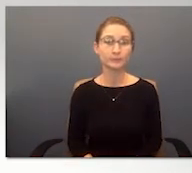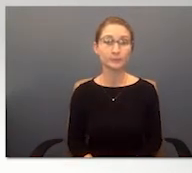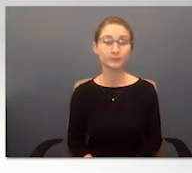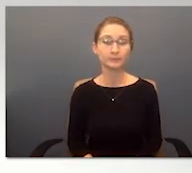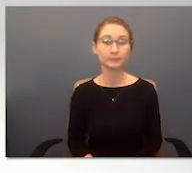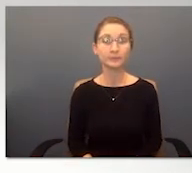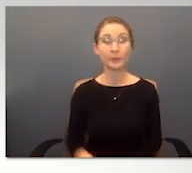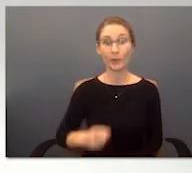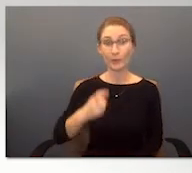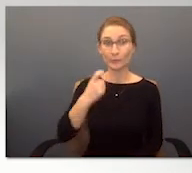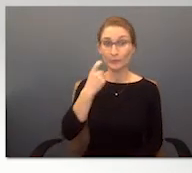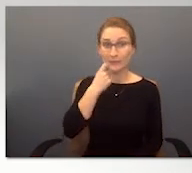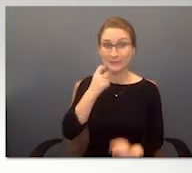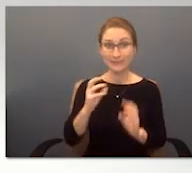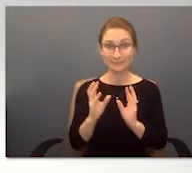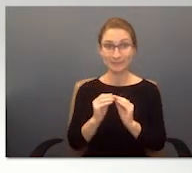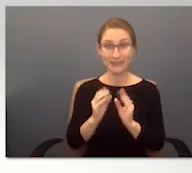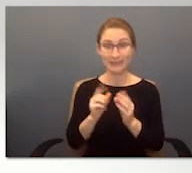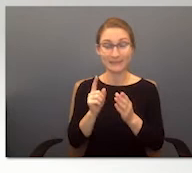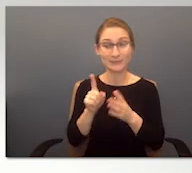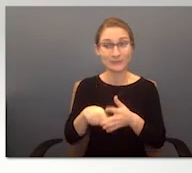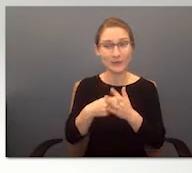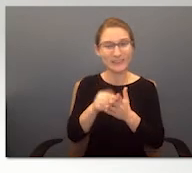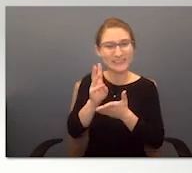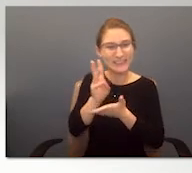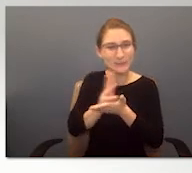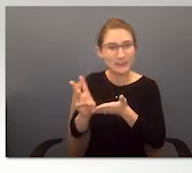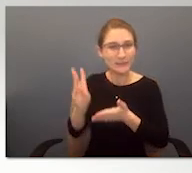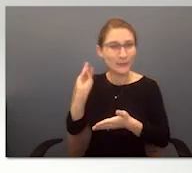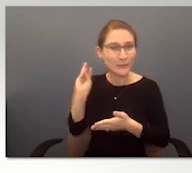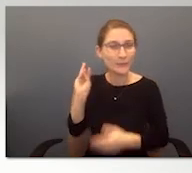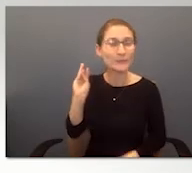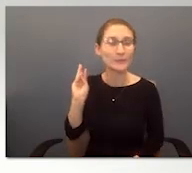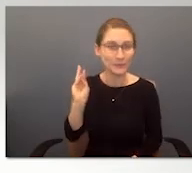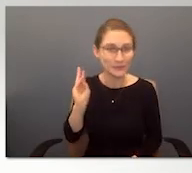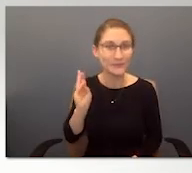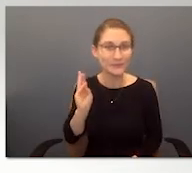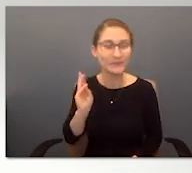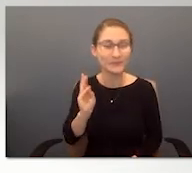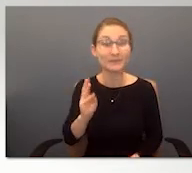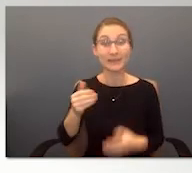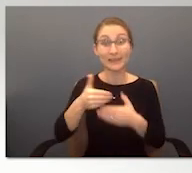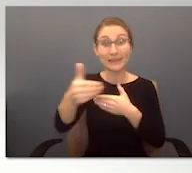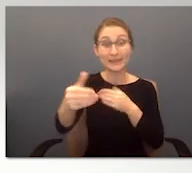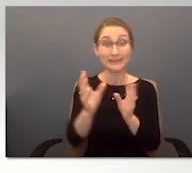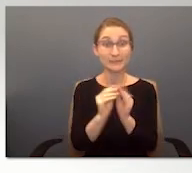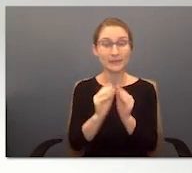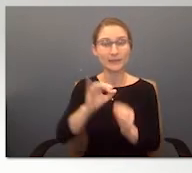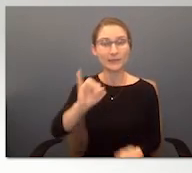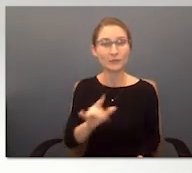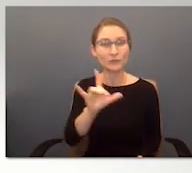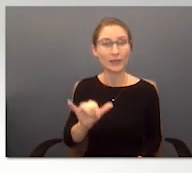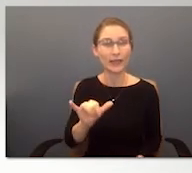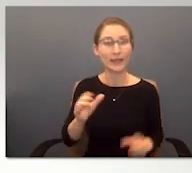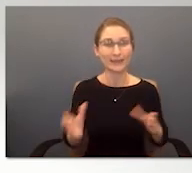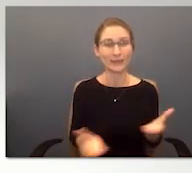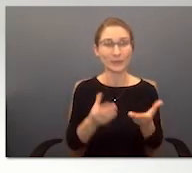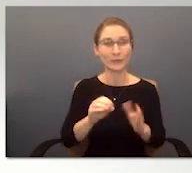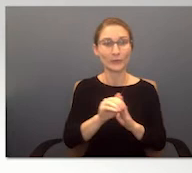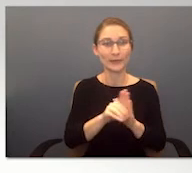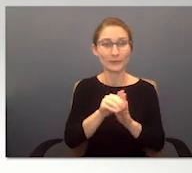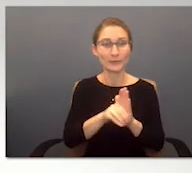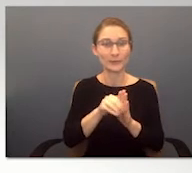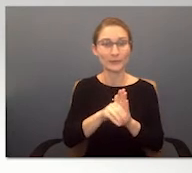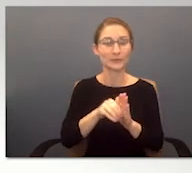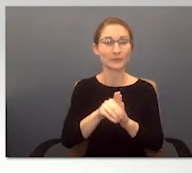Improvement Plan, kickoff meeting about 6 weeks ago in Tallahassee. We're going to be going, the next meeting is in July here in